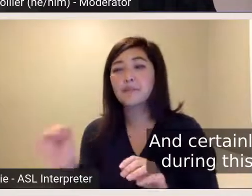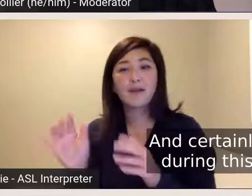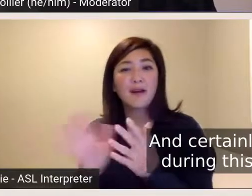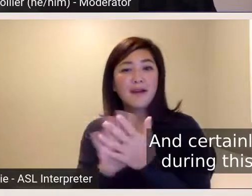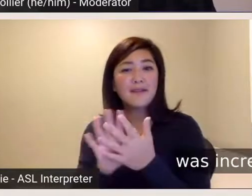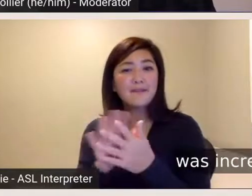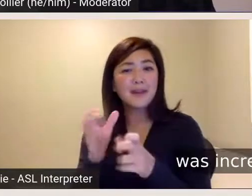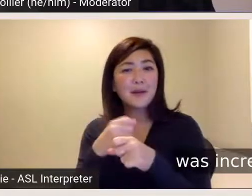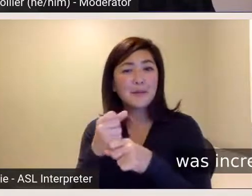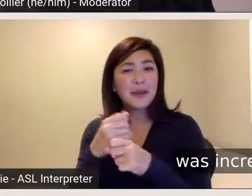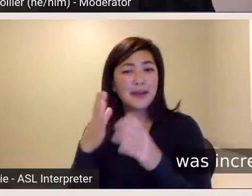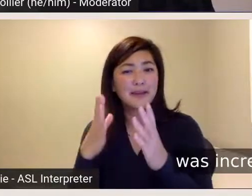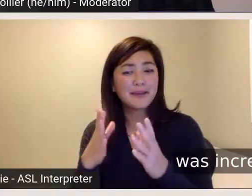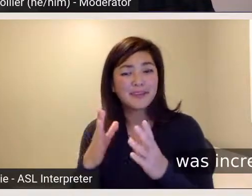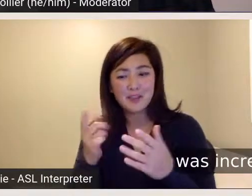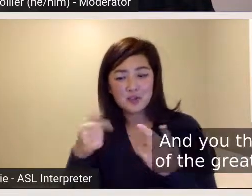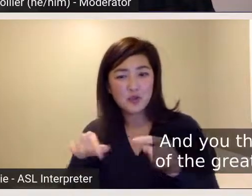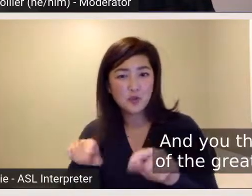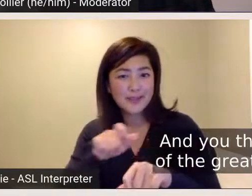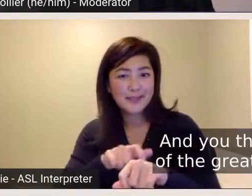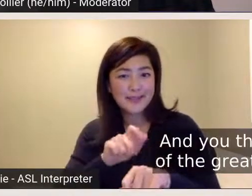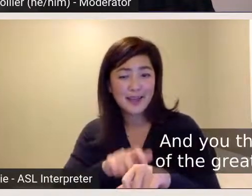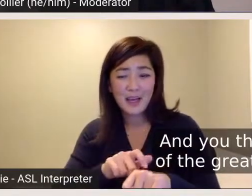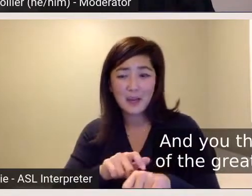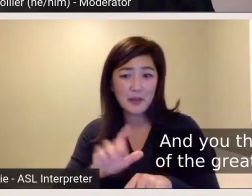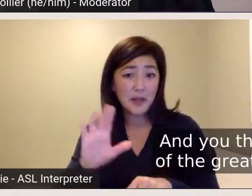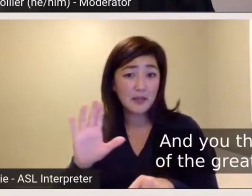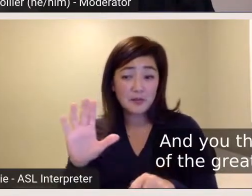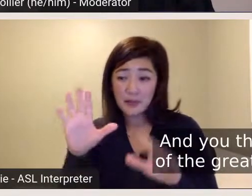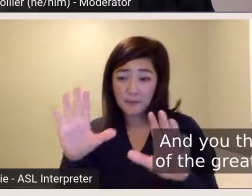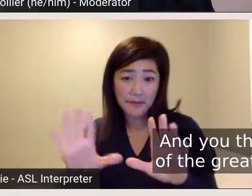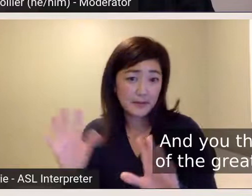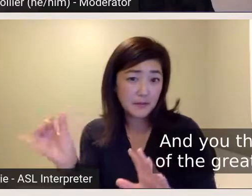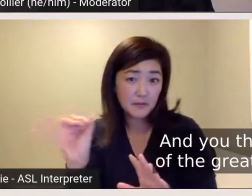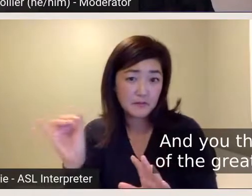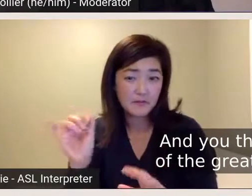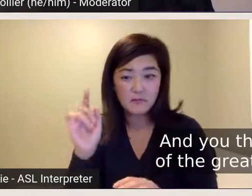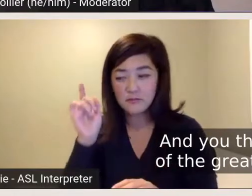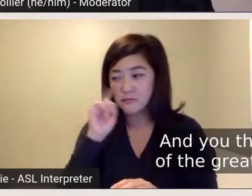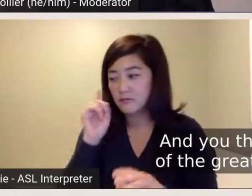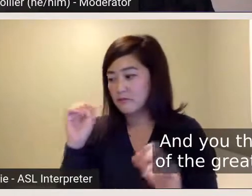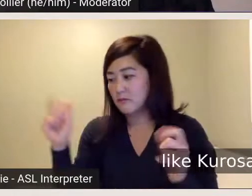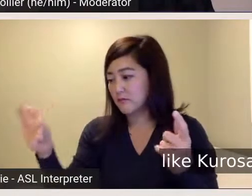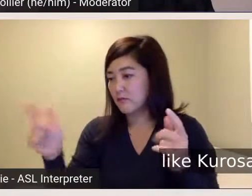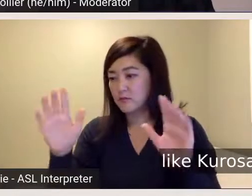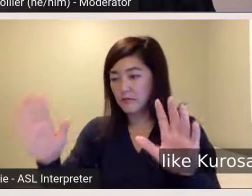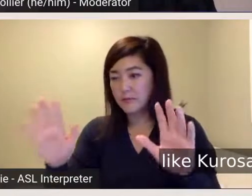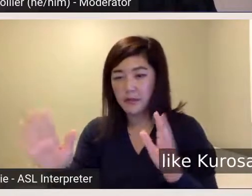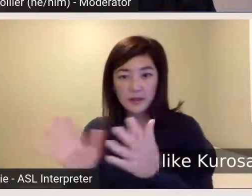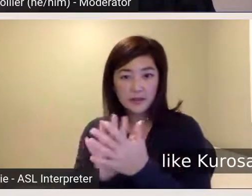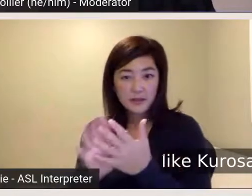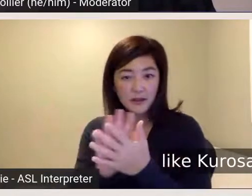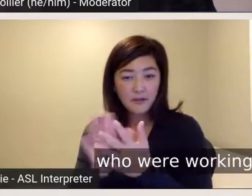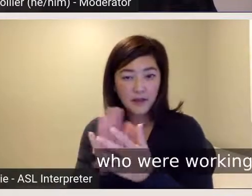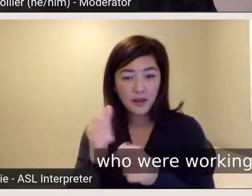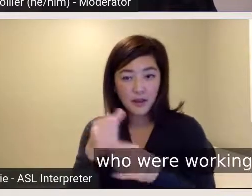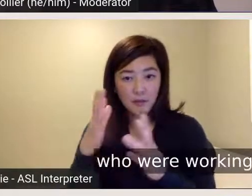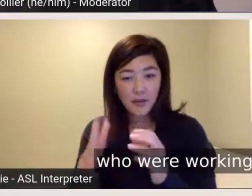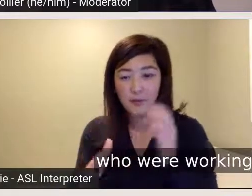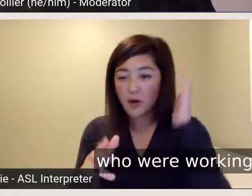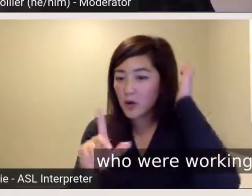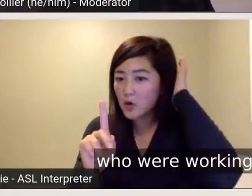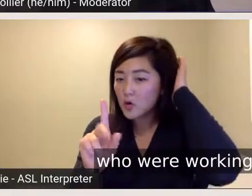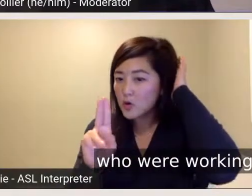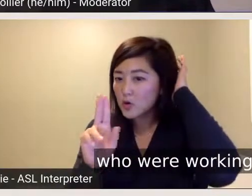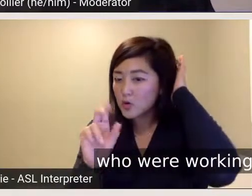this time period was incredible too. And you think about all of the great filmmakers like Kurosawa and Ozu who were working